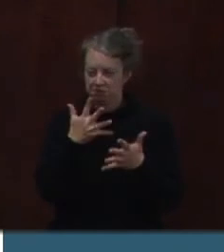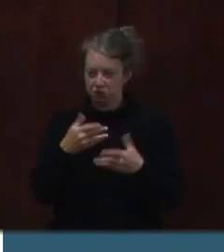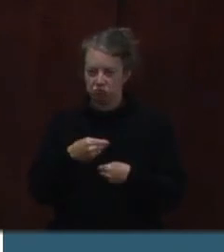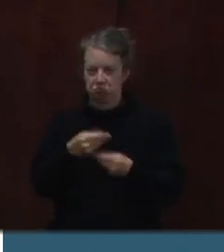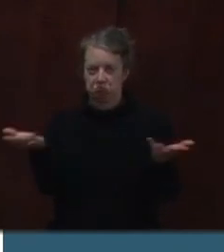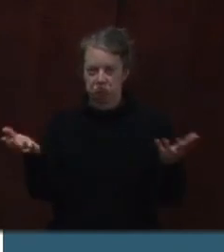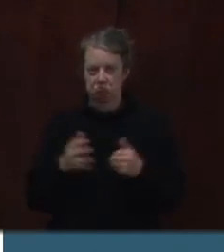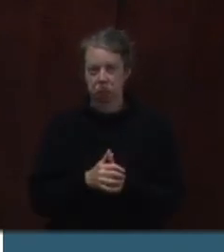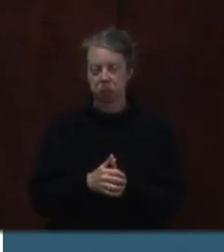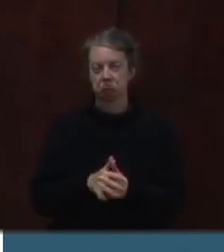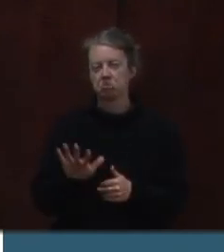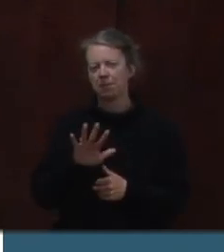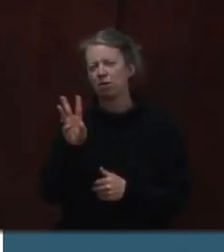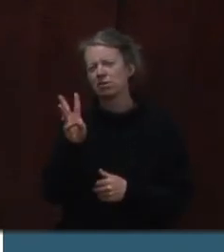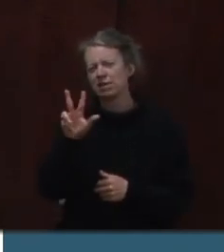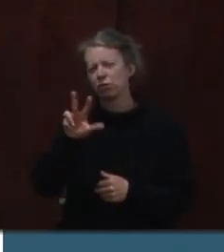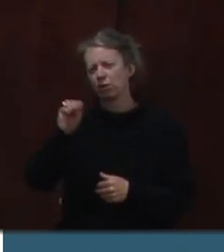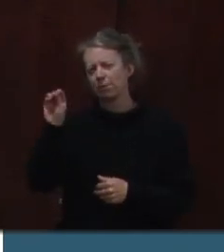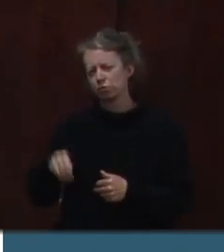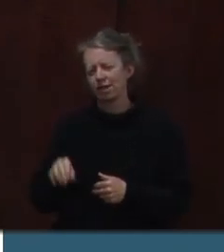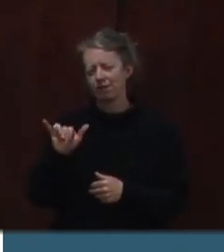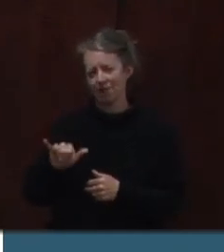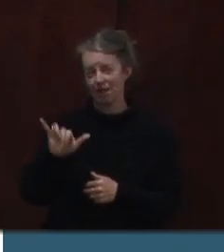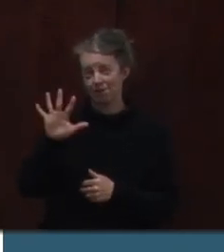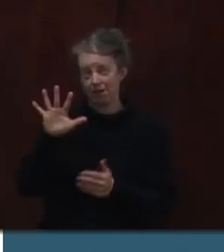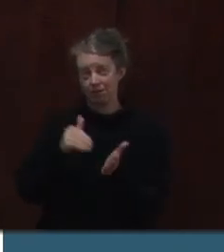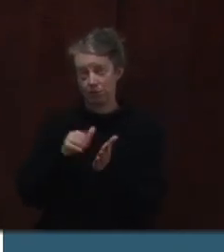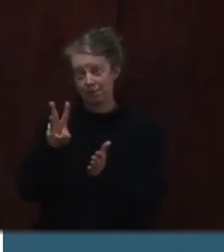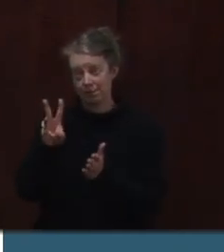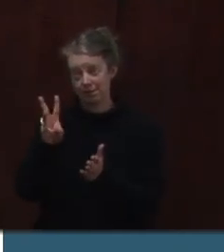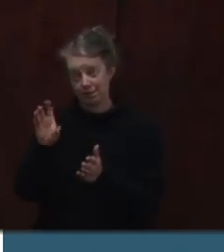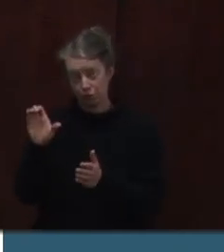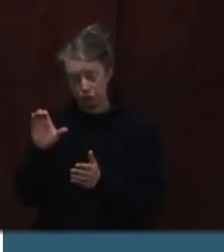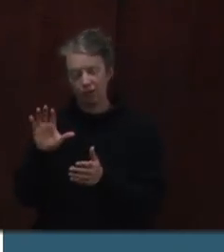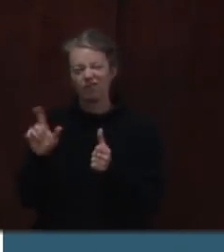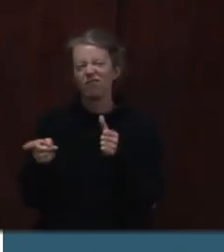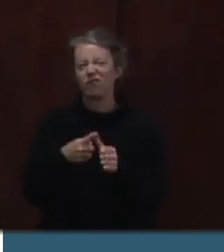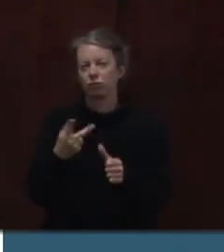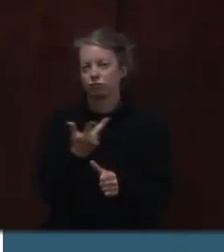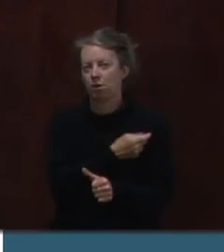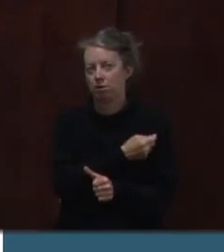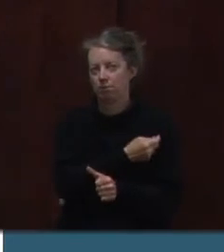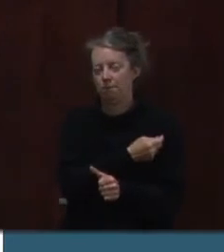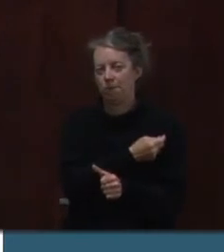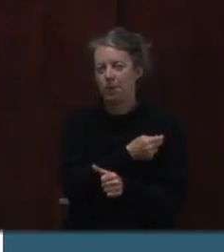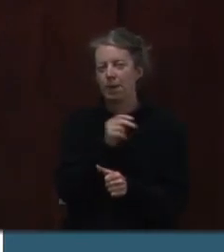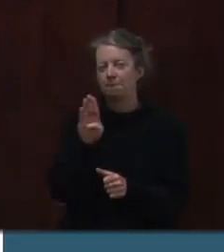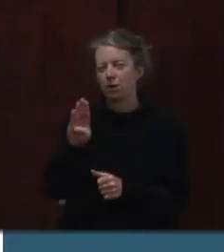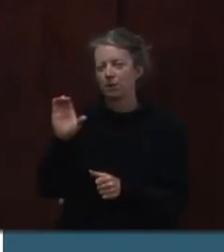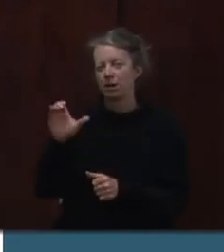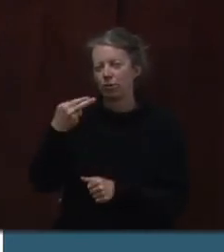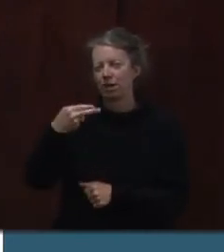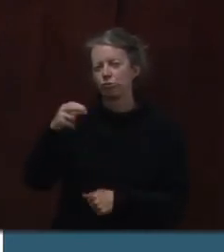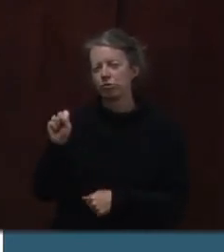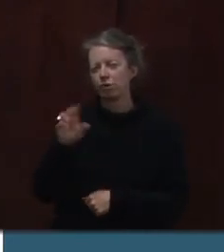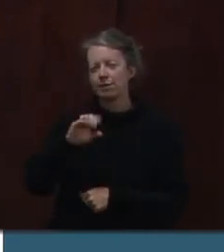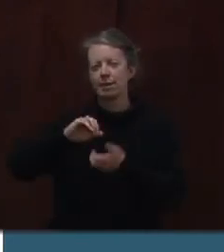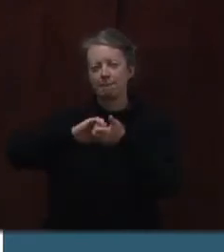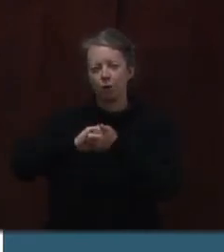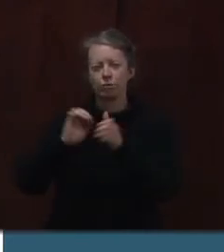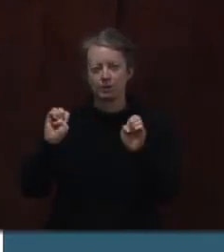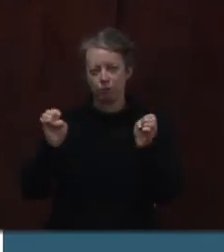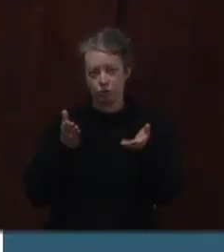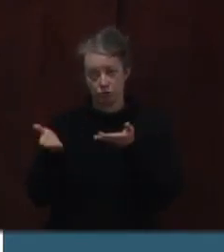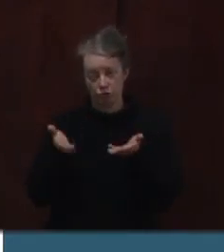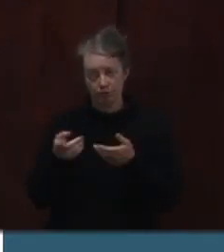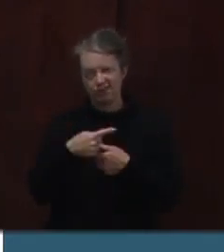about 63% of those are first doses. And then Buncombe County HHS and our partners at Emergency